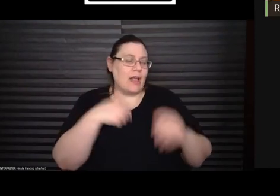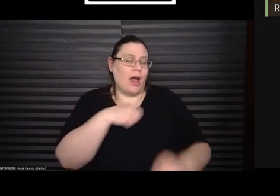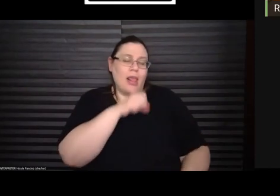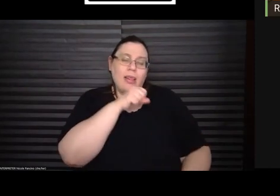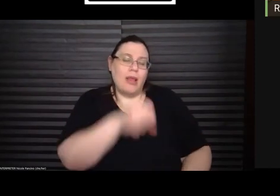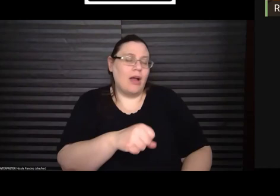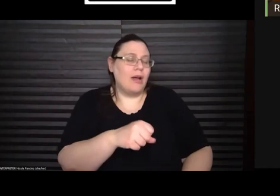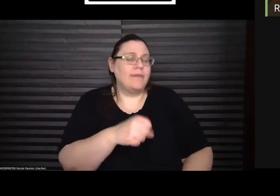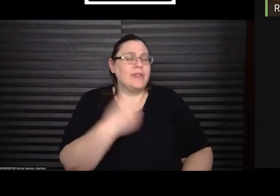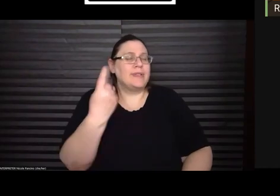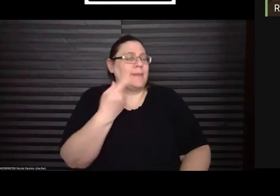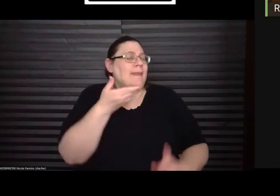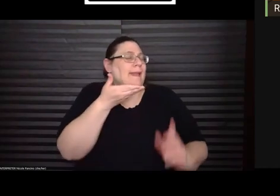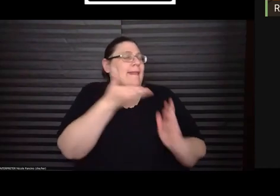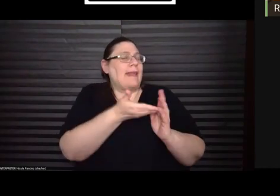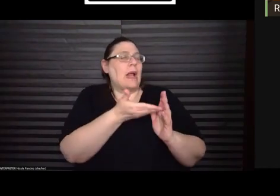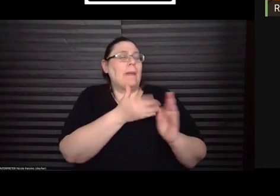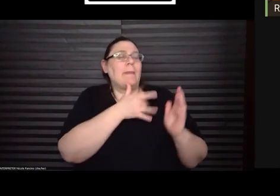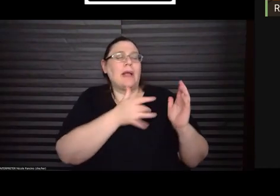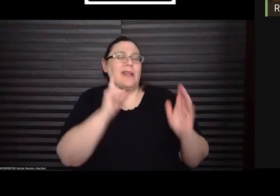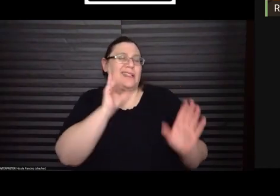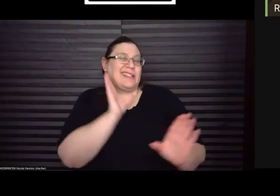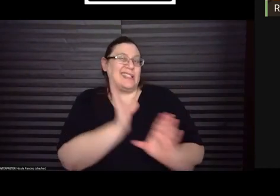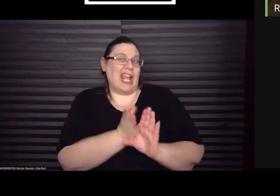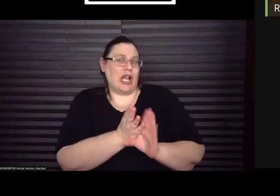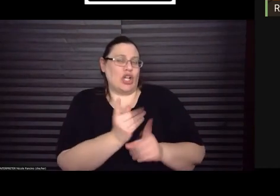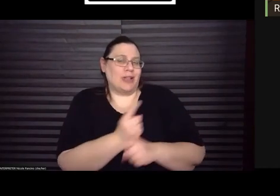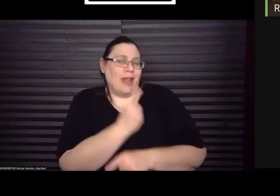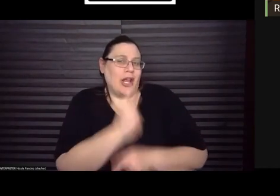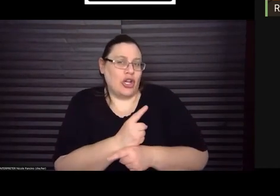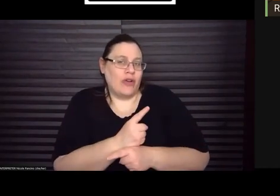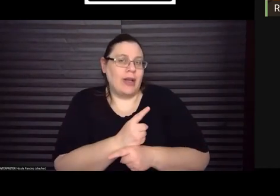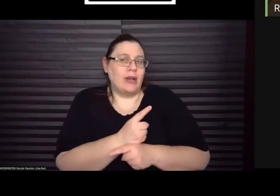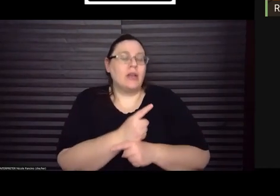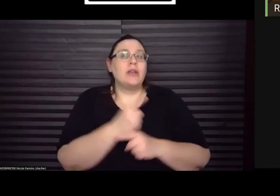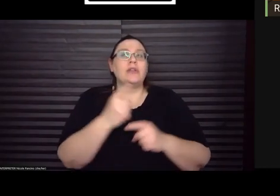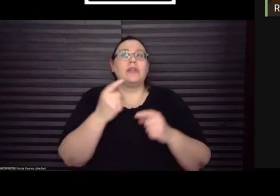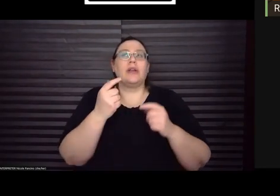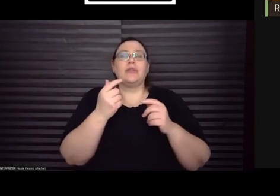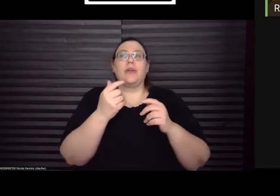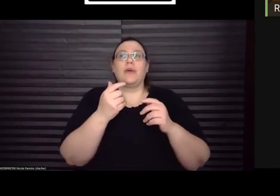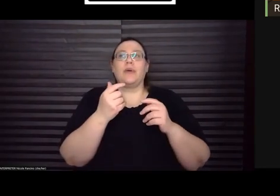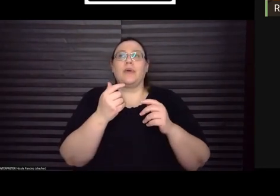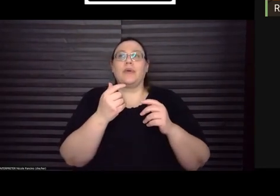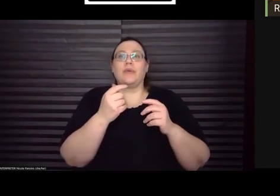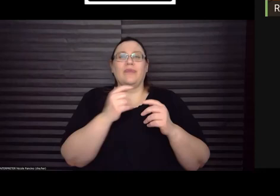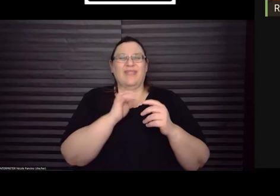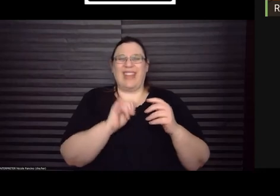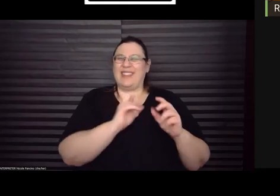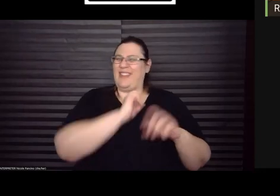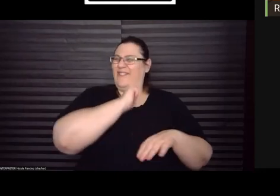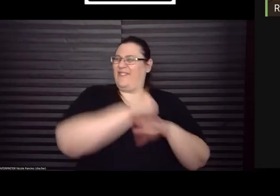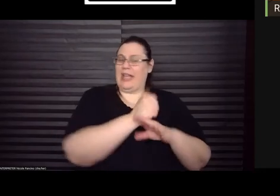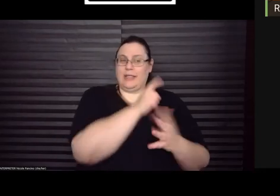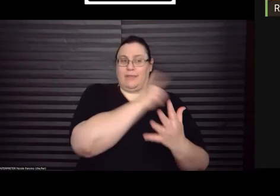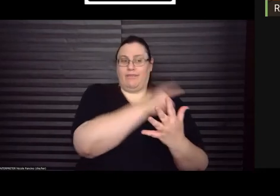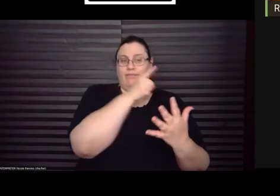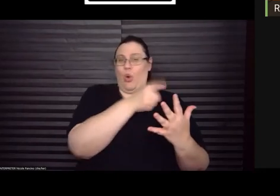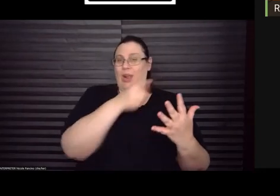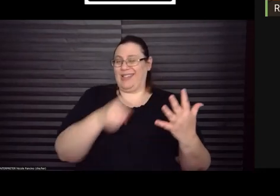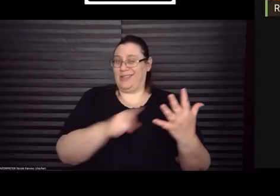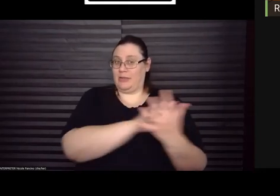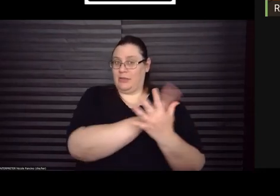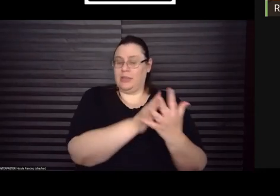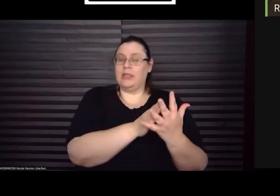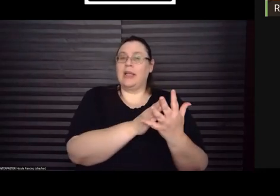like really love, there's something in it usually psychologically accurate or whatever. So you have that, those are the fixed points. And then the